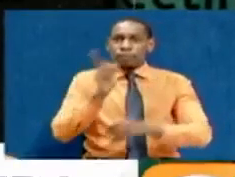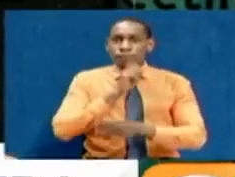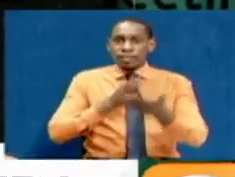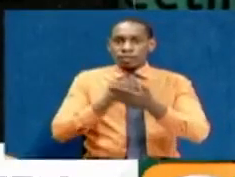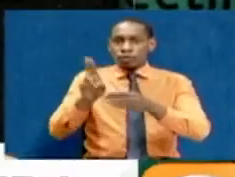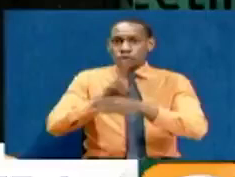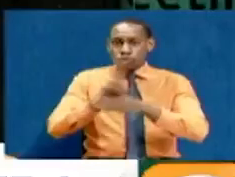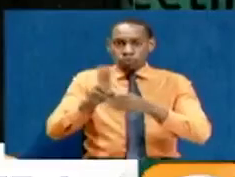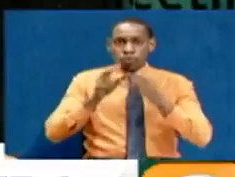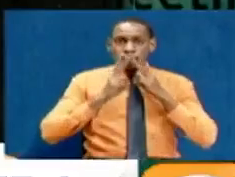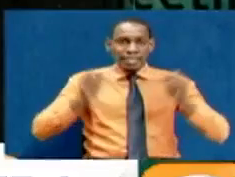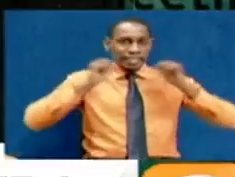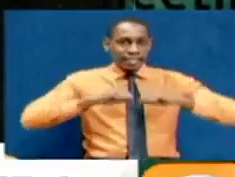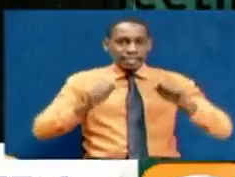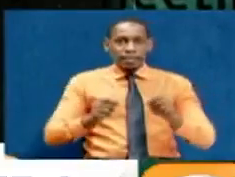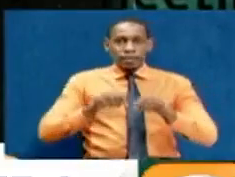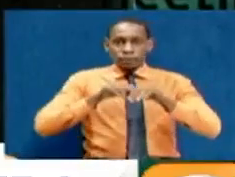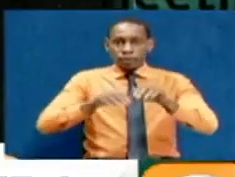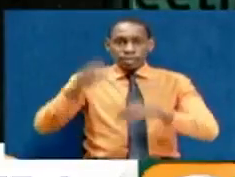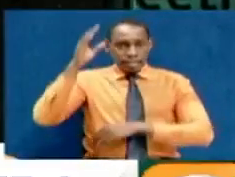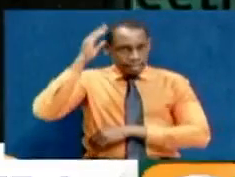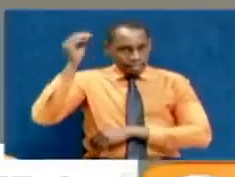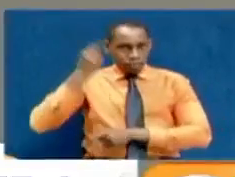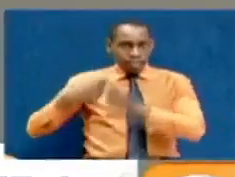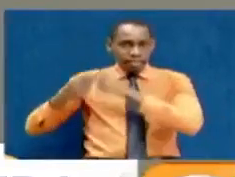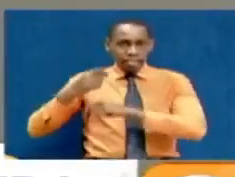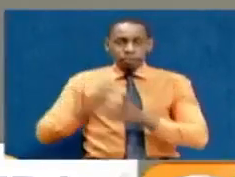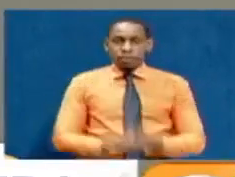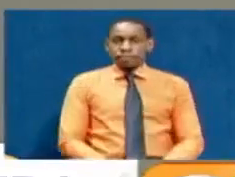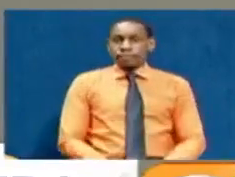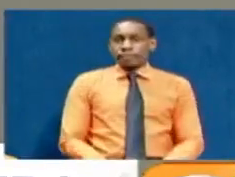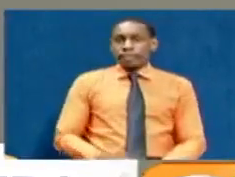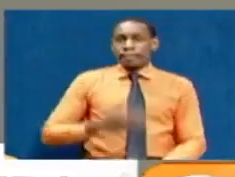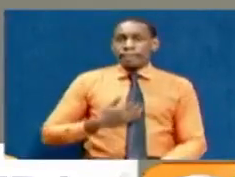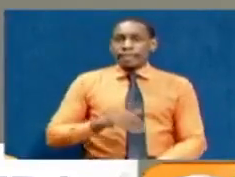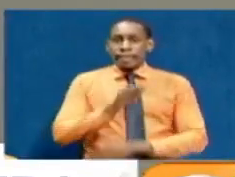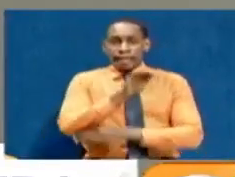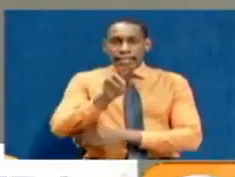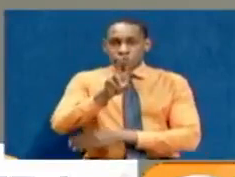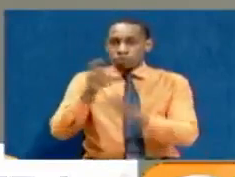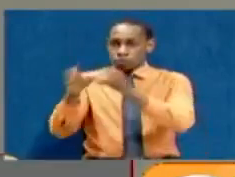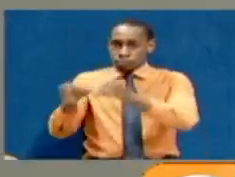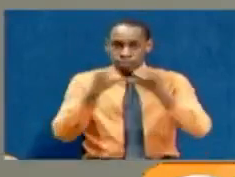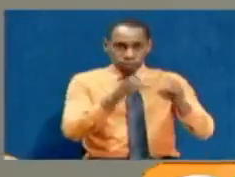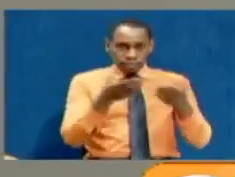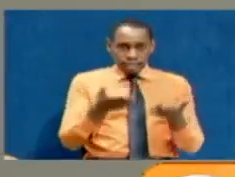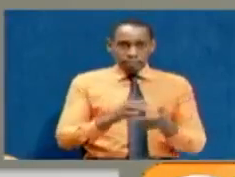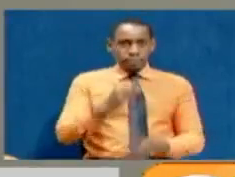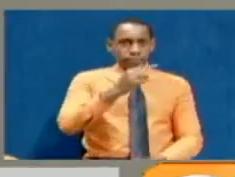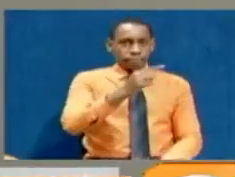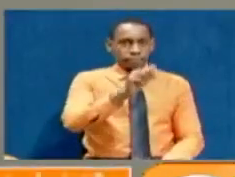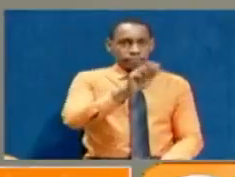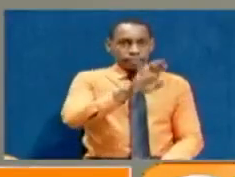by use of peace accords and in line with Somali customary laws. Sasa mimi nauliza sisi ukoo mbili,